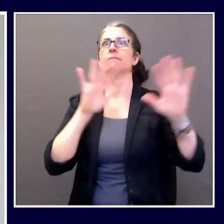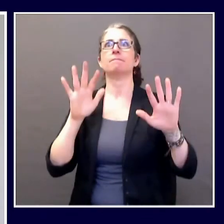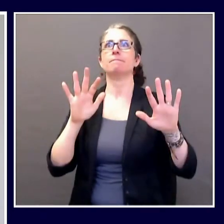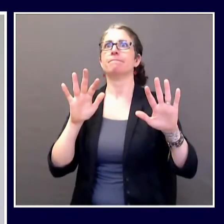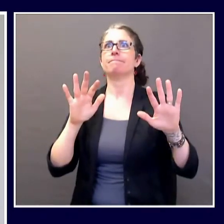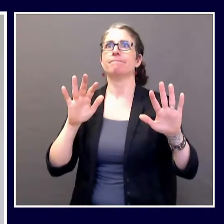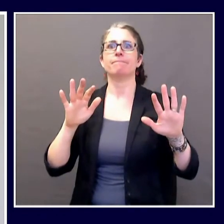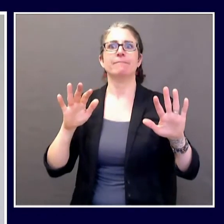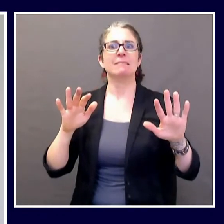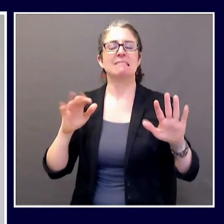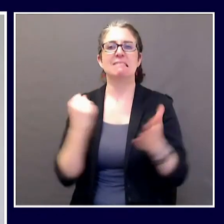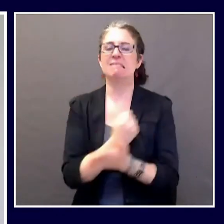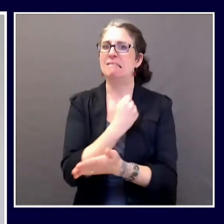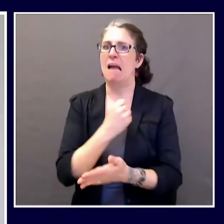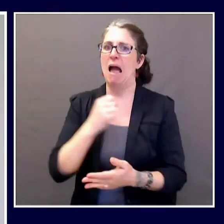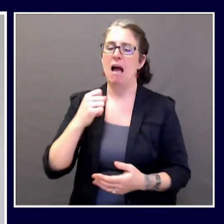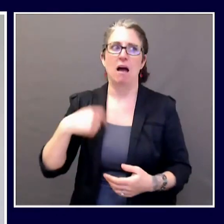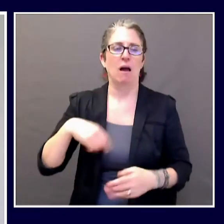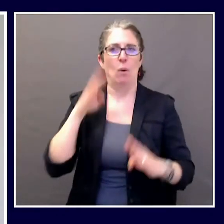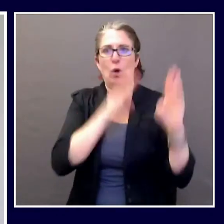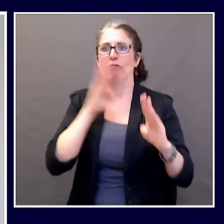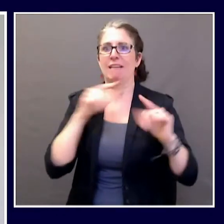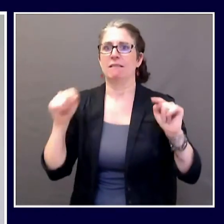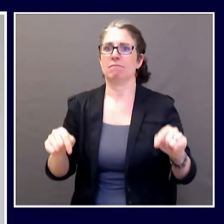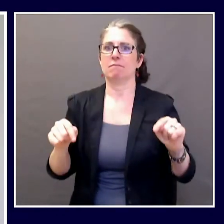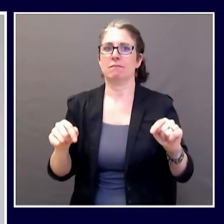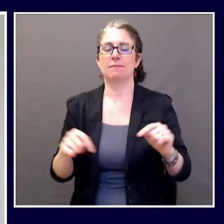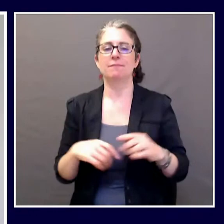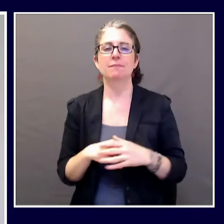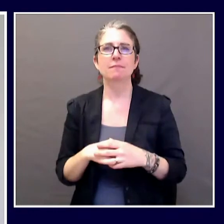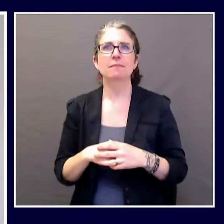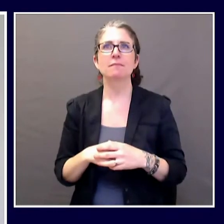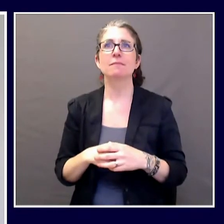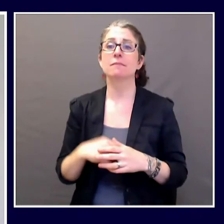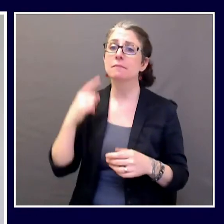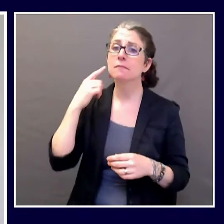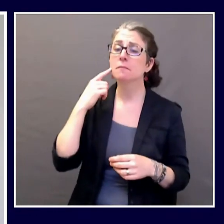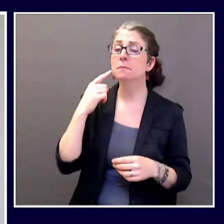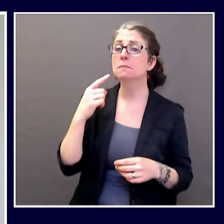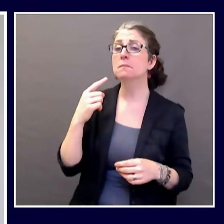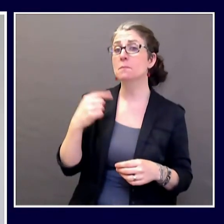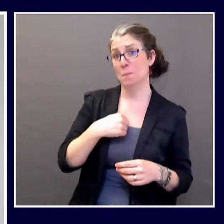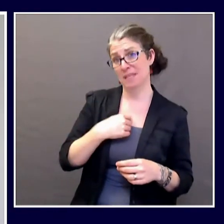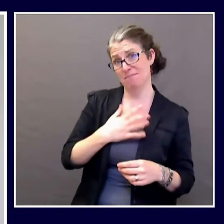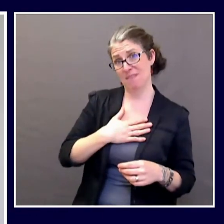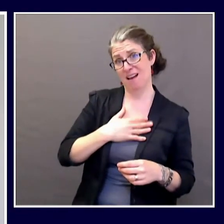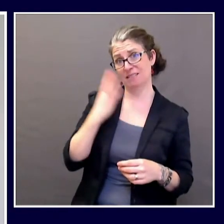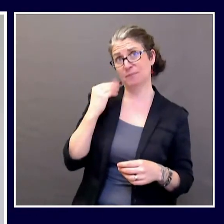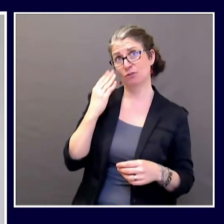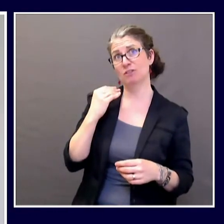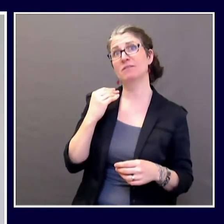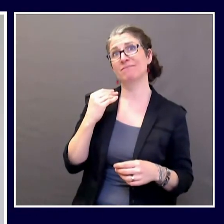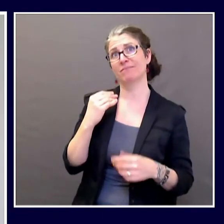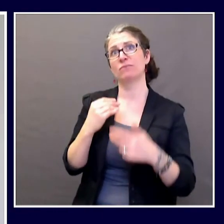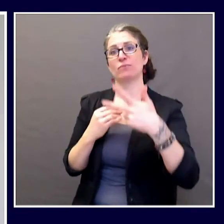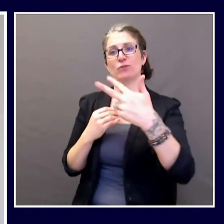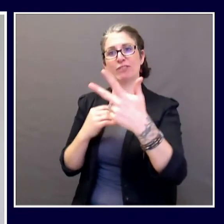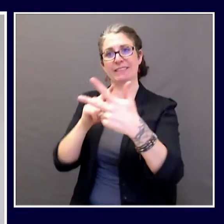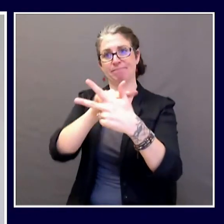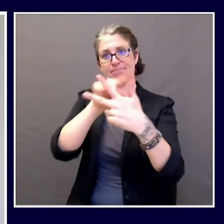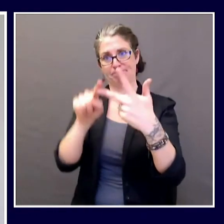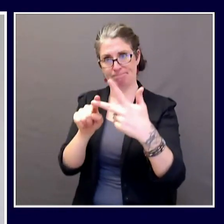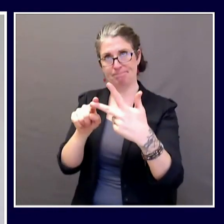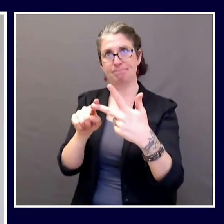well. Stephen, it happened for me on three distinct, or there were three times. The first time was